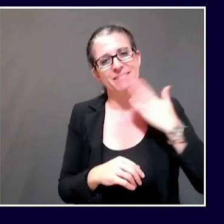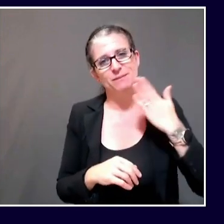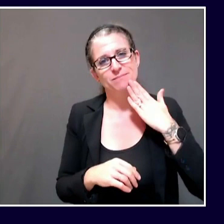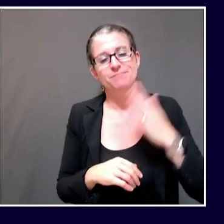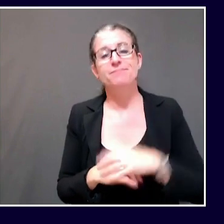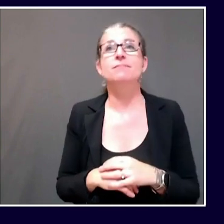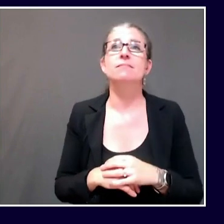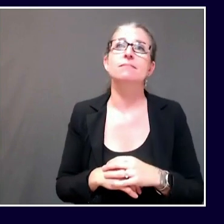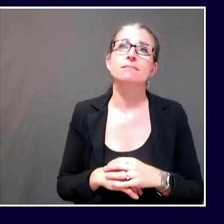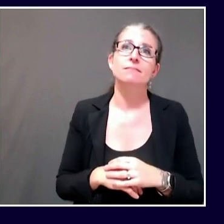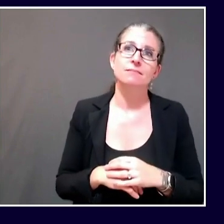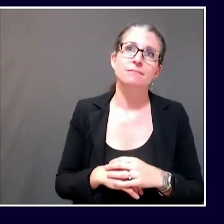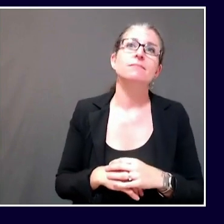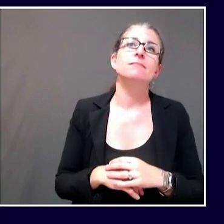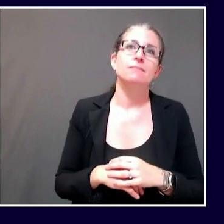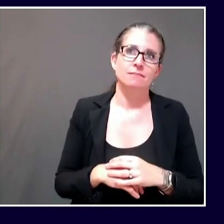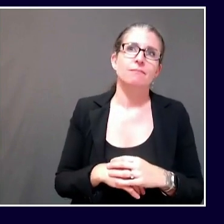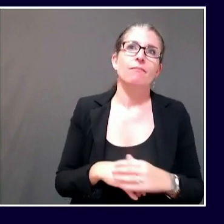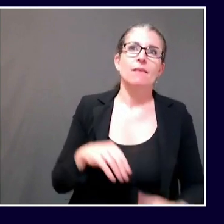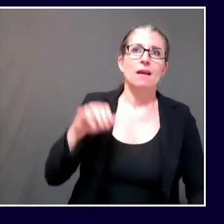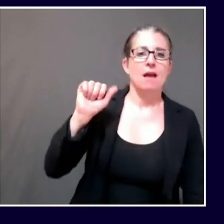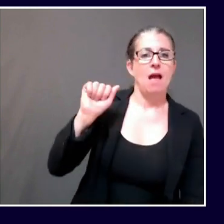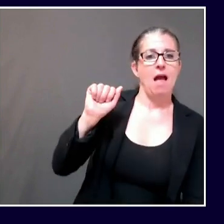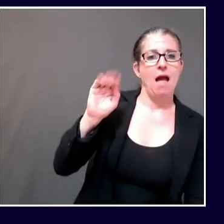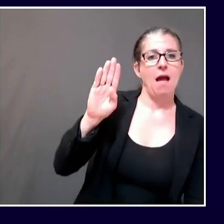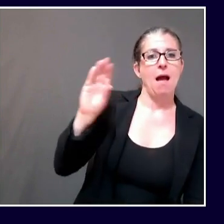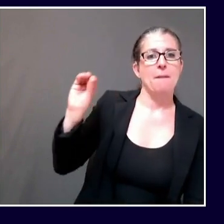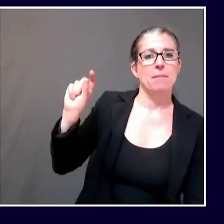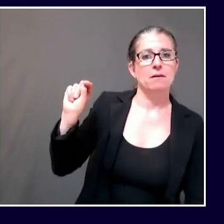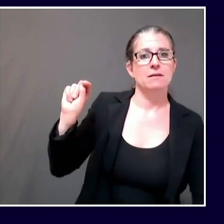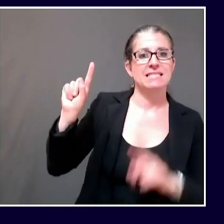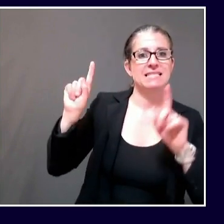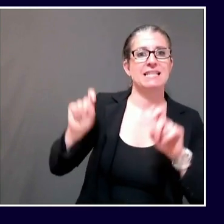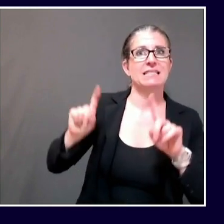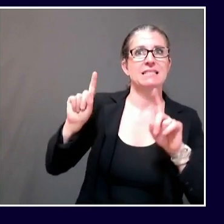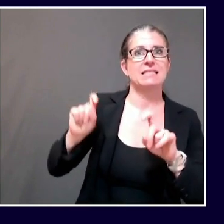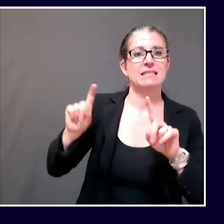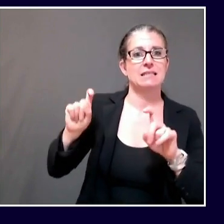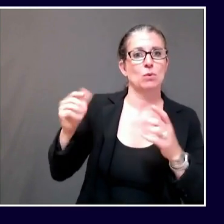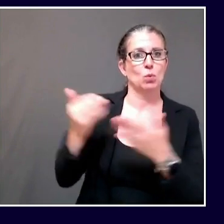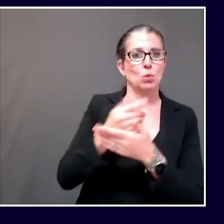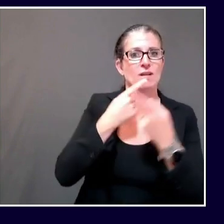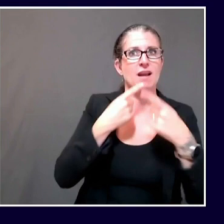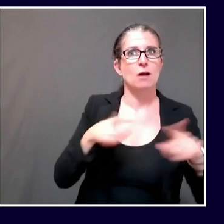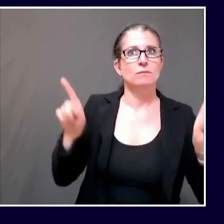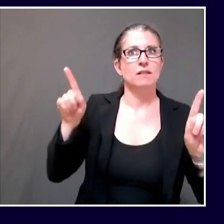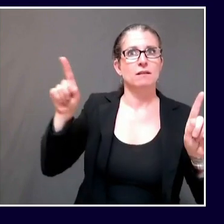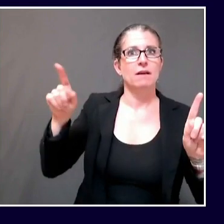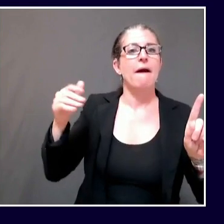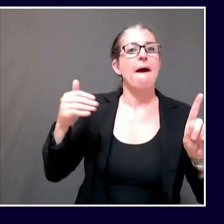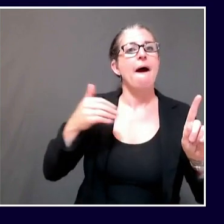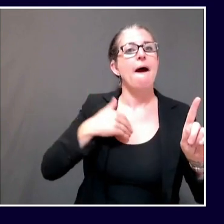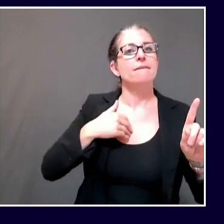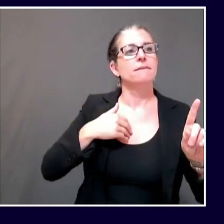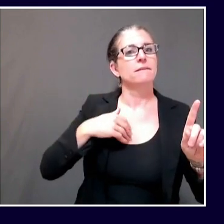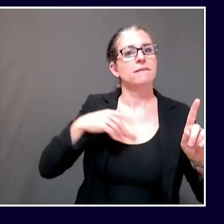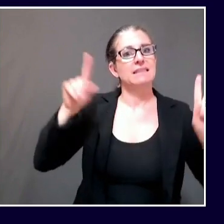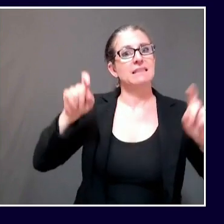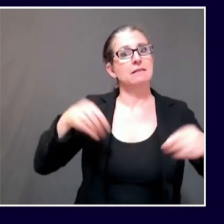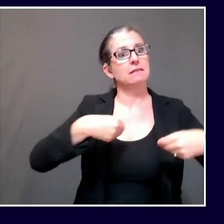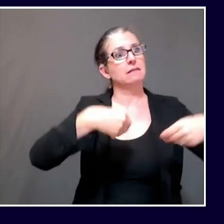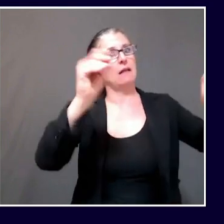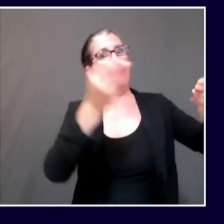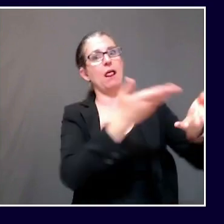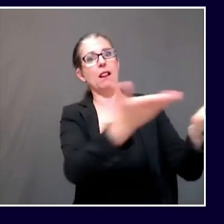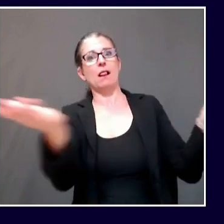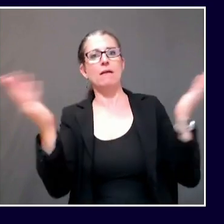the new $5 15-minute tests, and I think they're going to start producing 50 million of those per month. Does